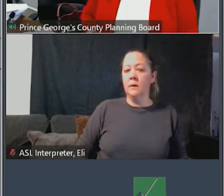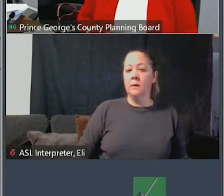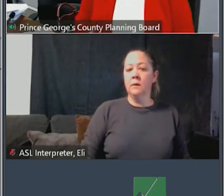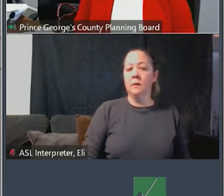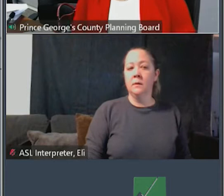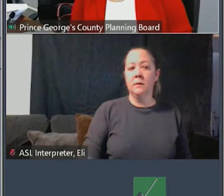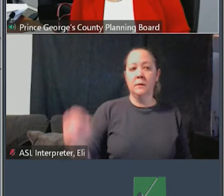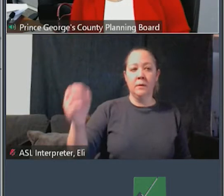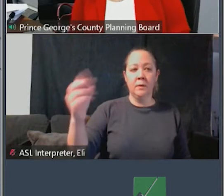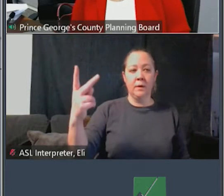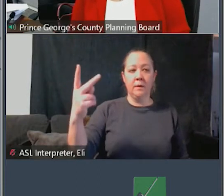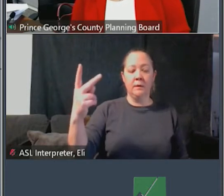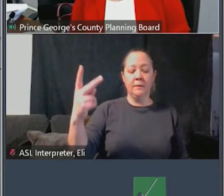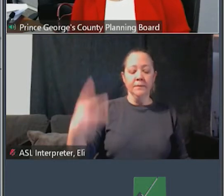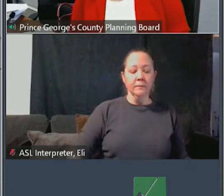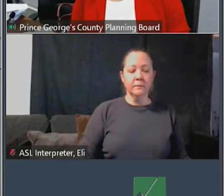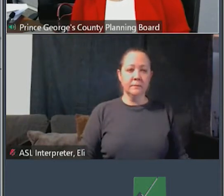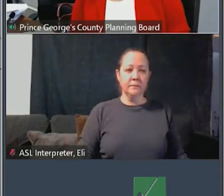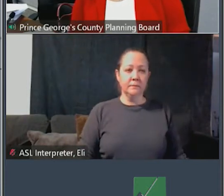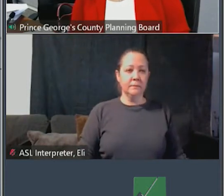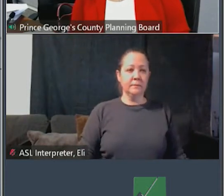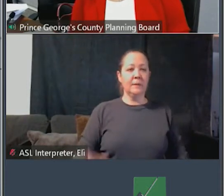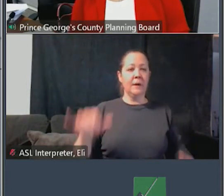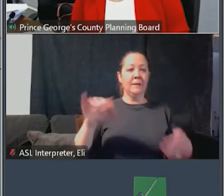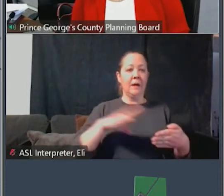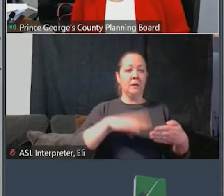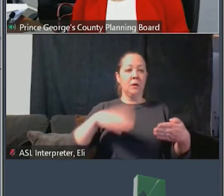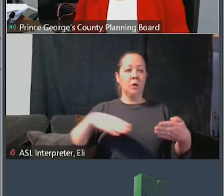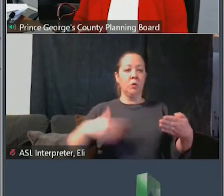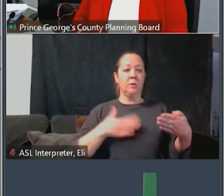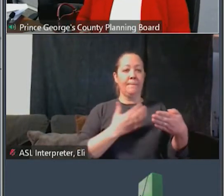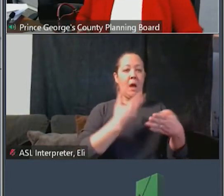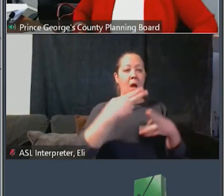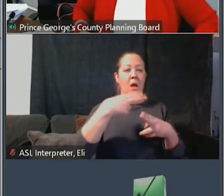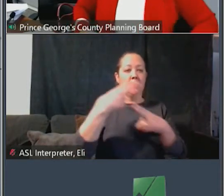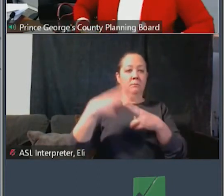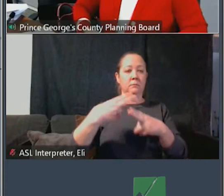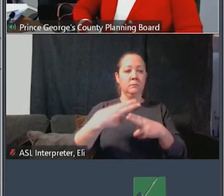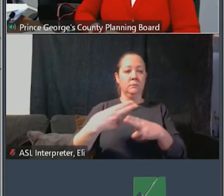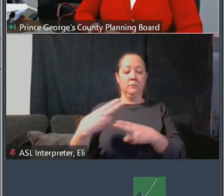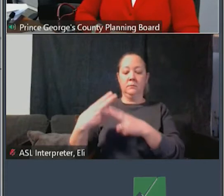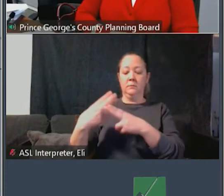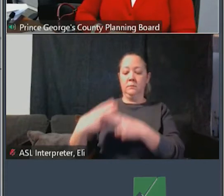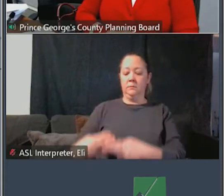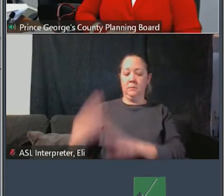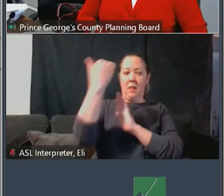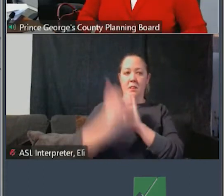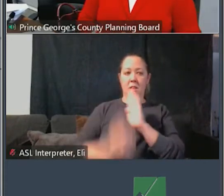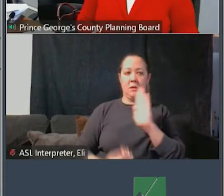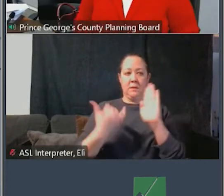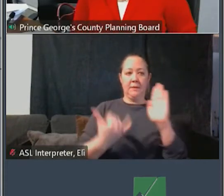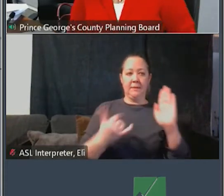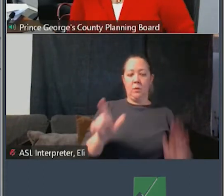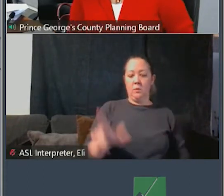Okay, so that concludes my sign-up list. I'm now going to turn it over to Bobby Ray because we do have